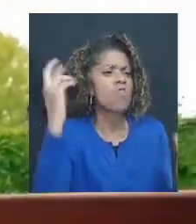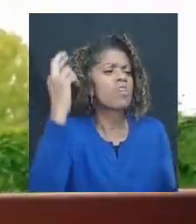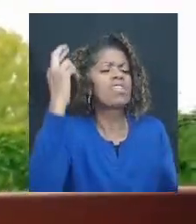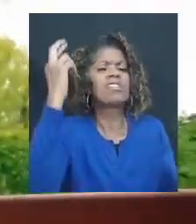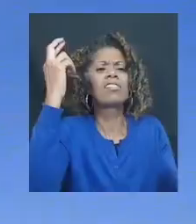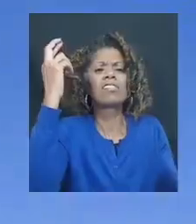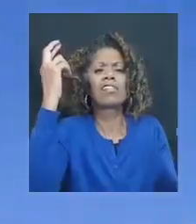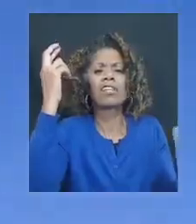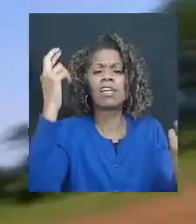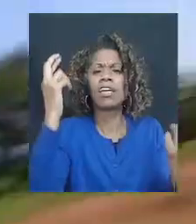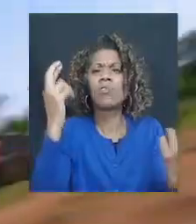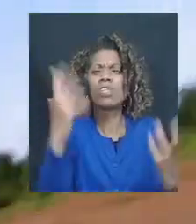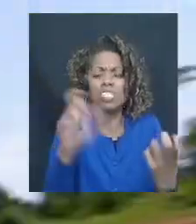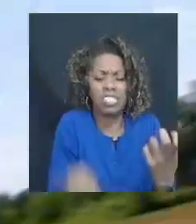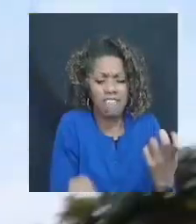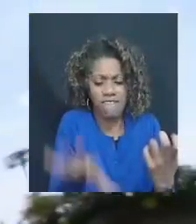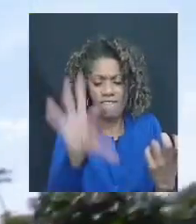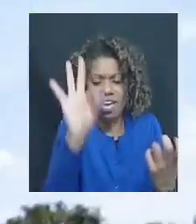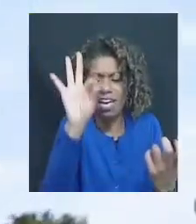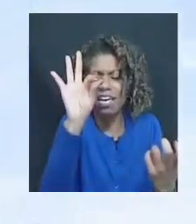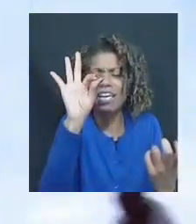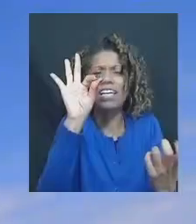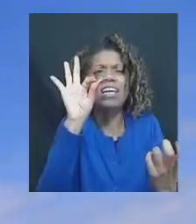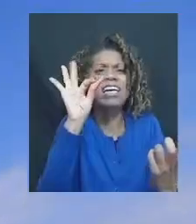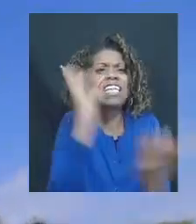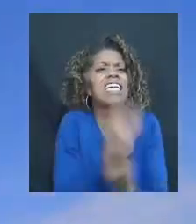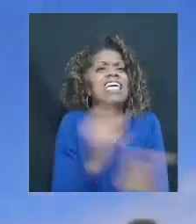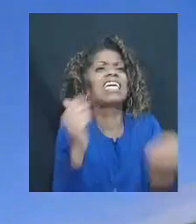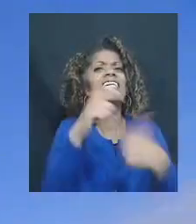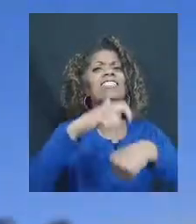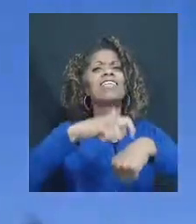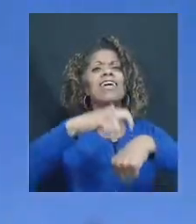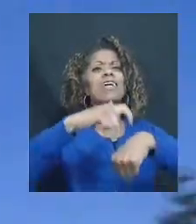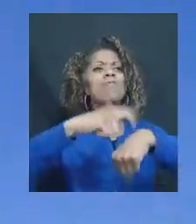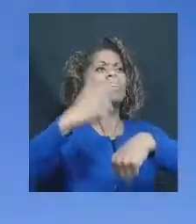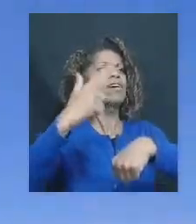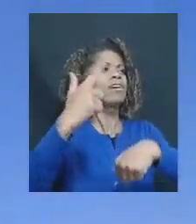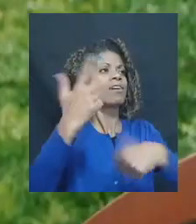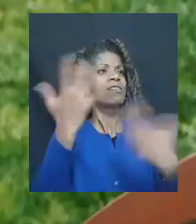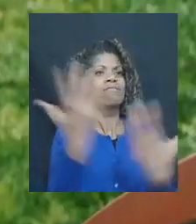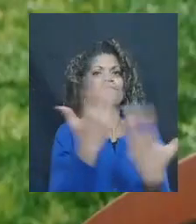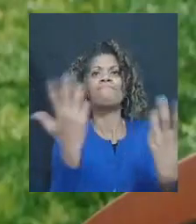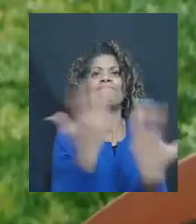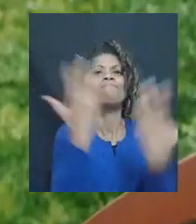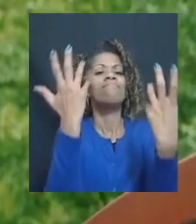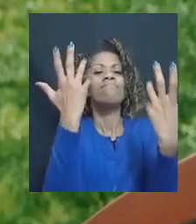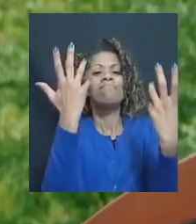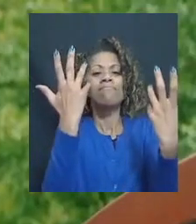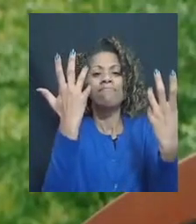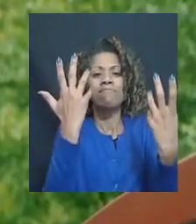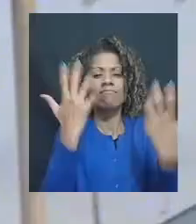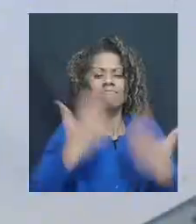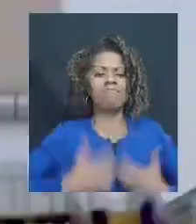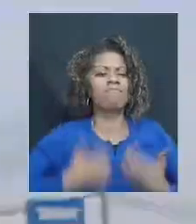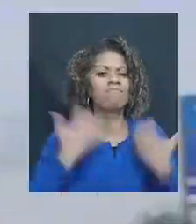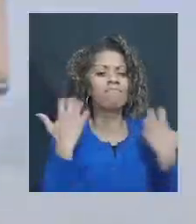healing season. With flesh and blood, not sand and granite. Either dig your grave or save